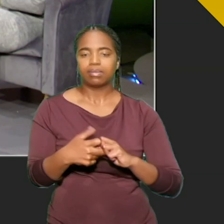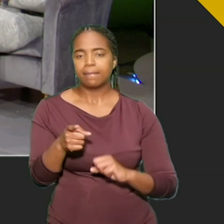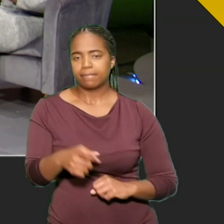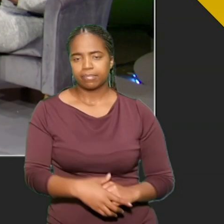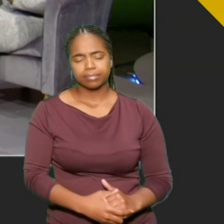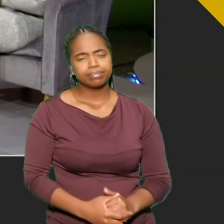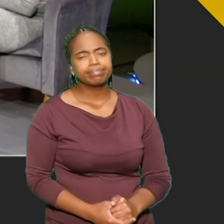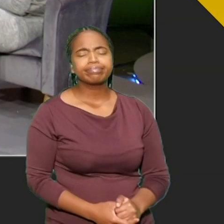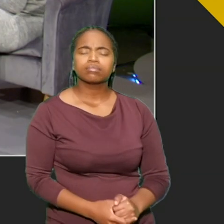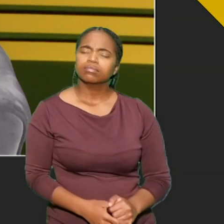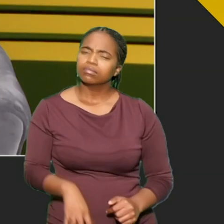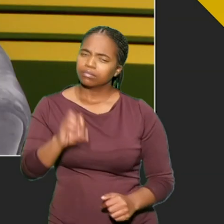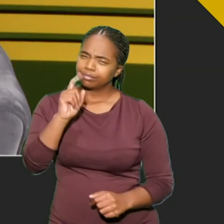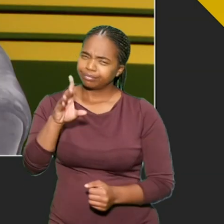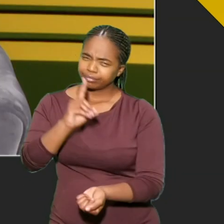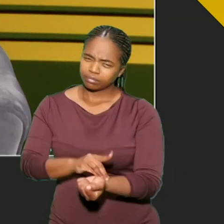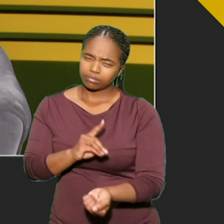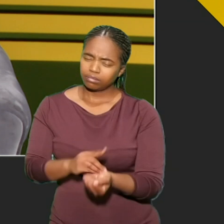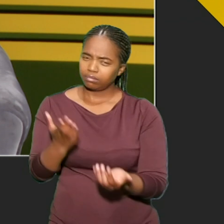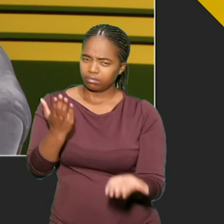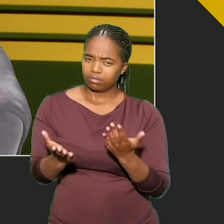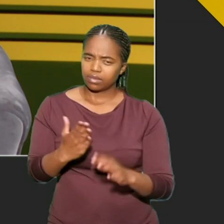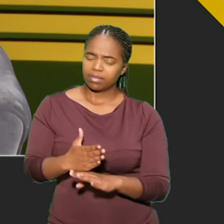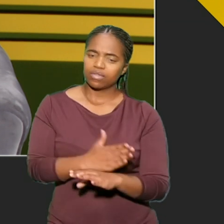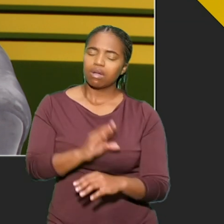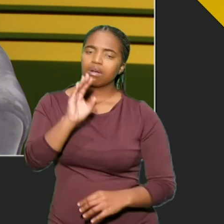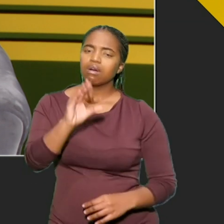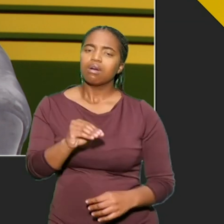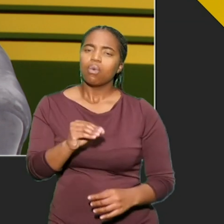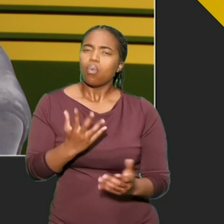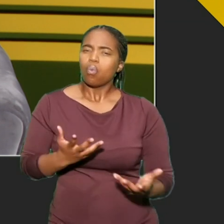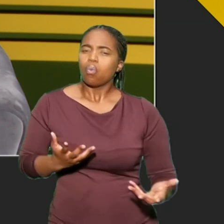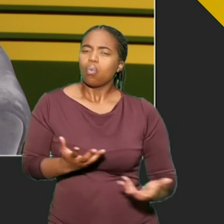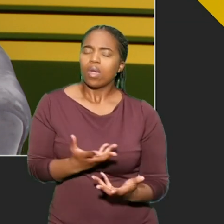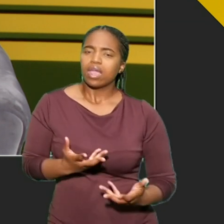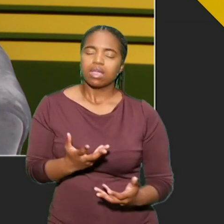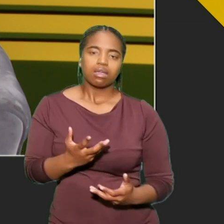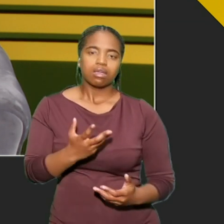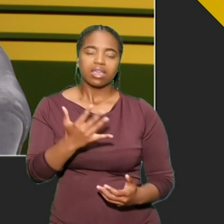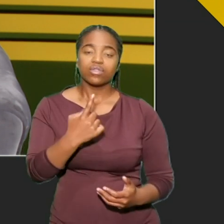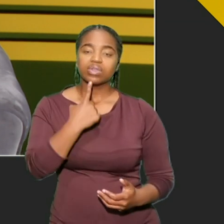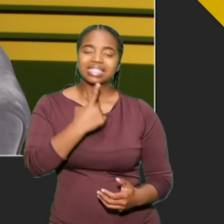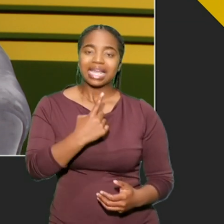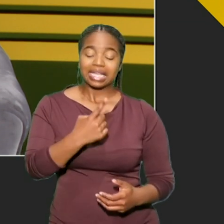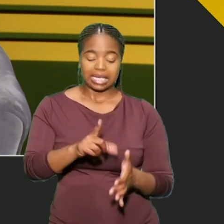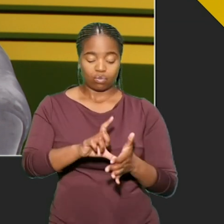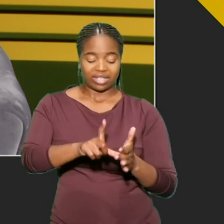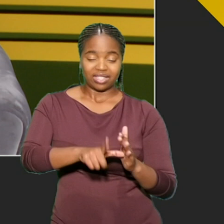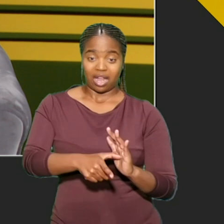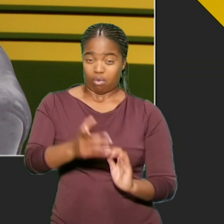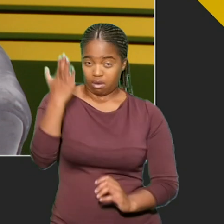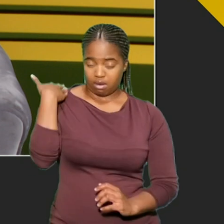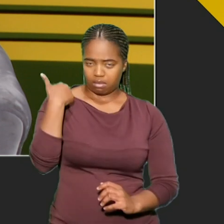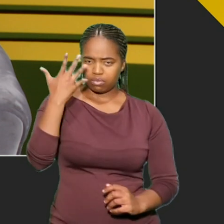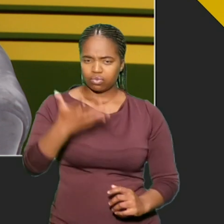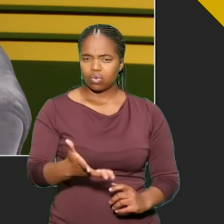And Dr. Luyanda, perhaps ribulele kukubutsisa gore na where if you're saying it was by design, let's have